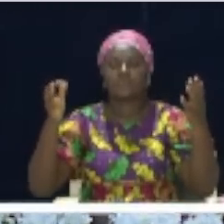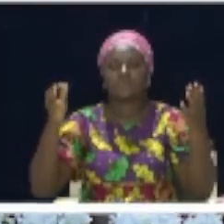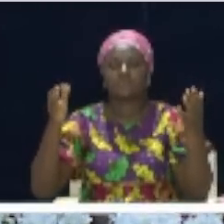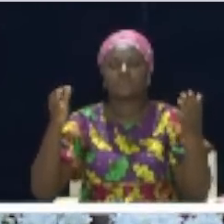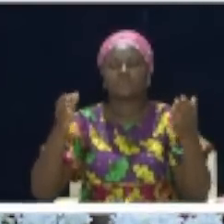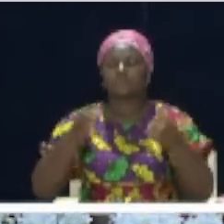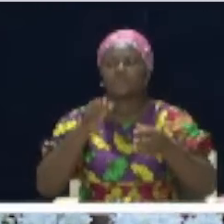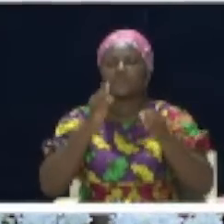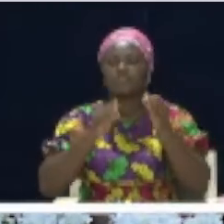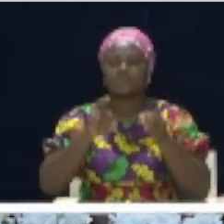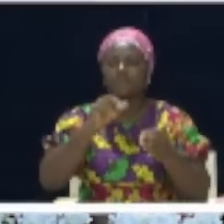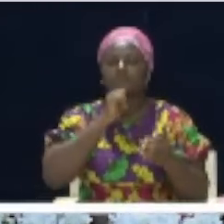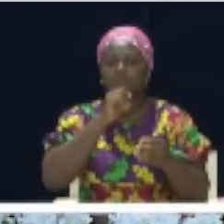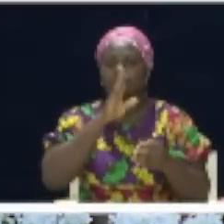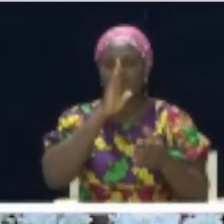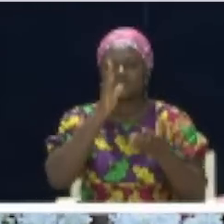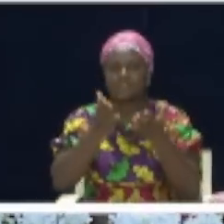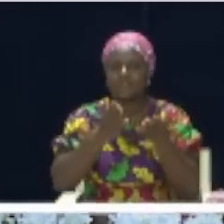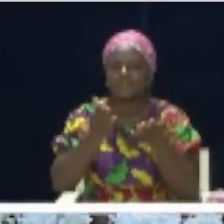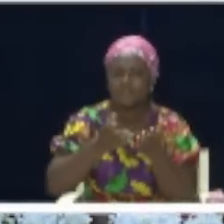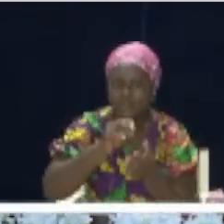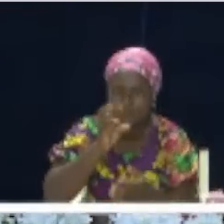If you have not been served wine,